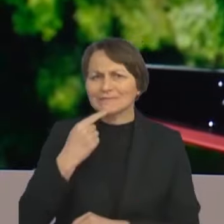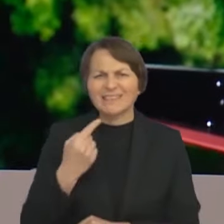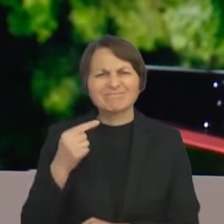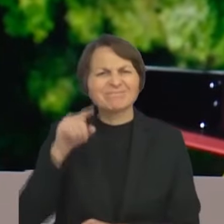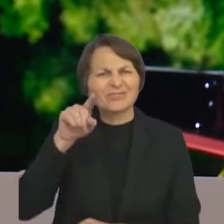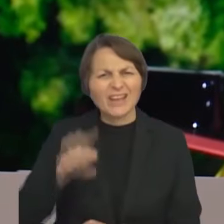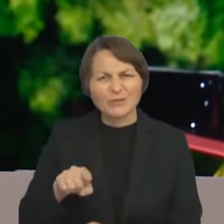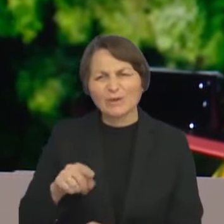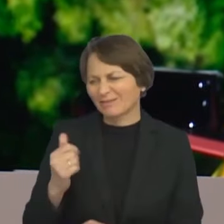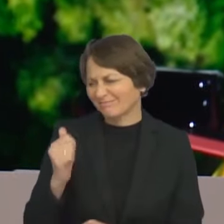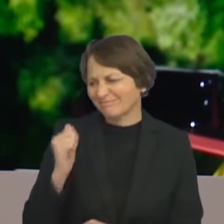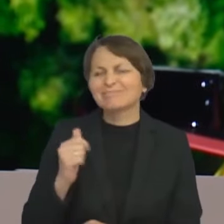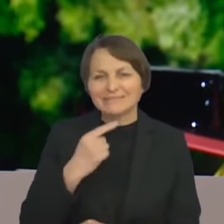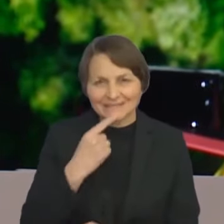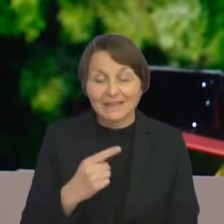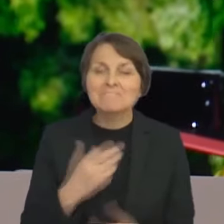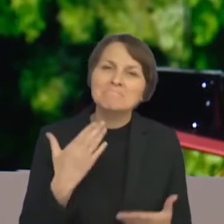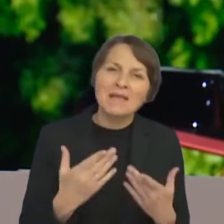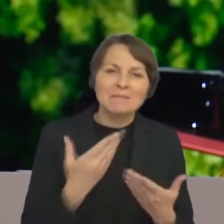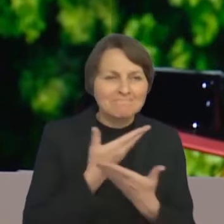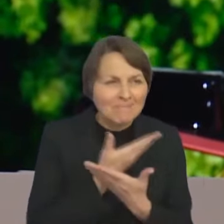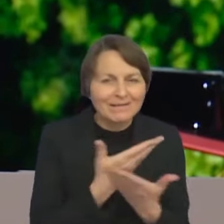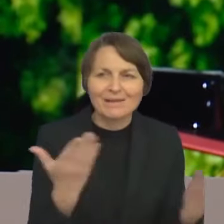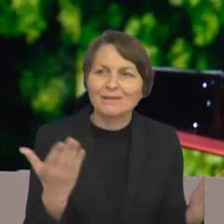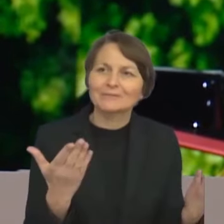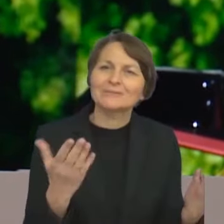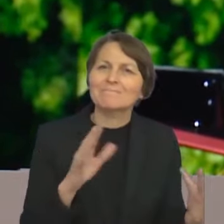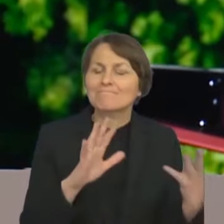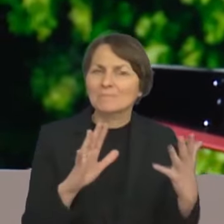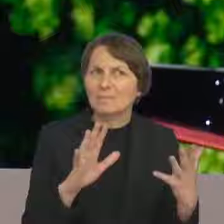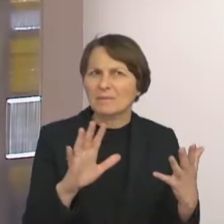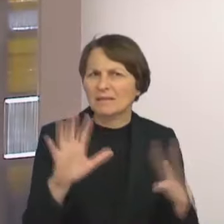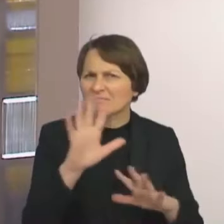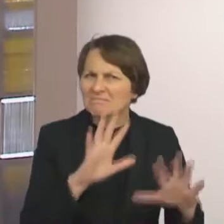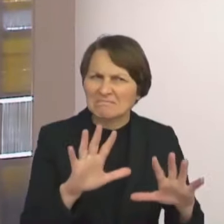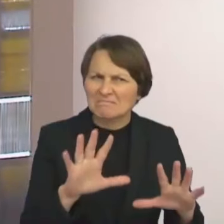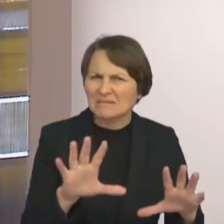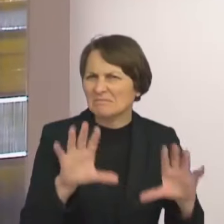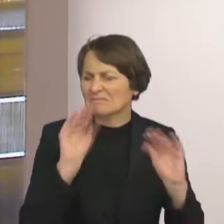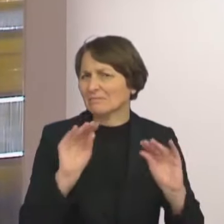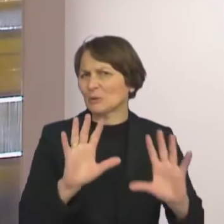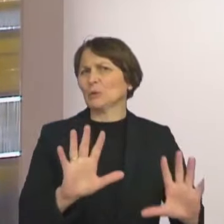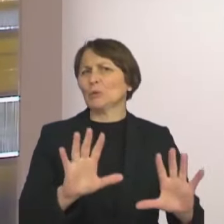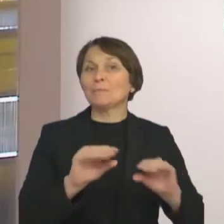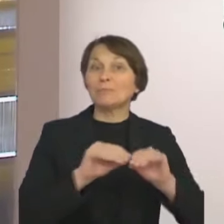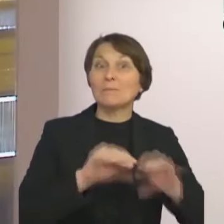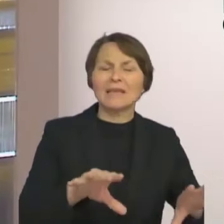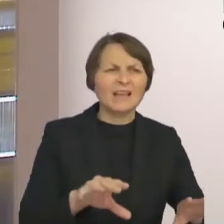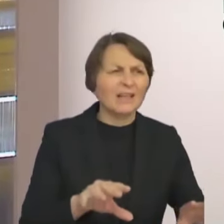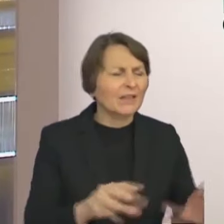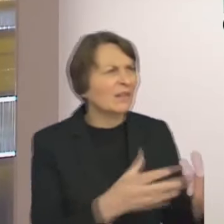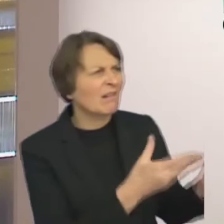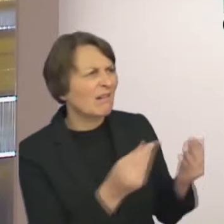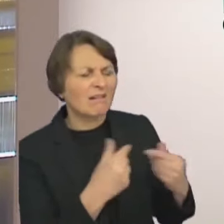that announcement may have been misconstrued, at least by the media. Let me be clear about